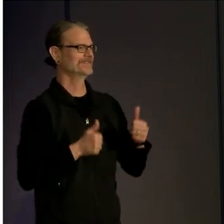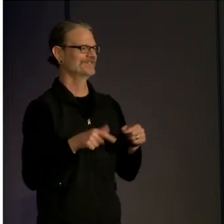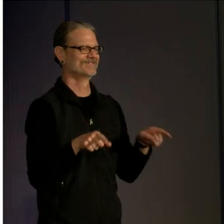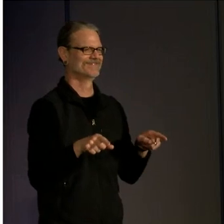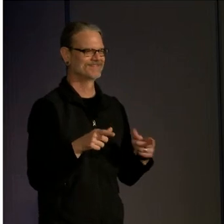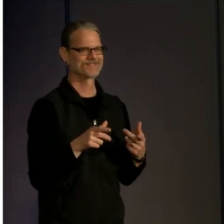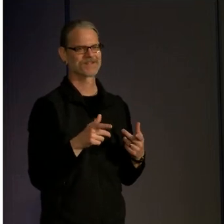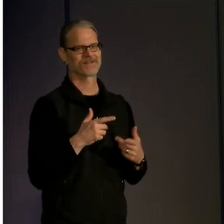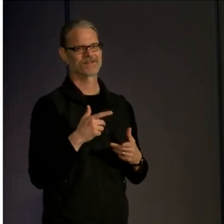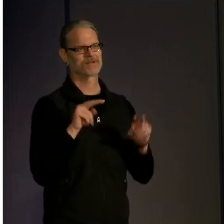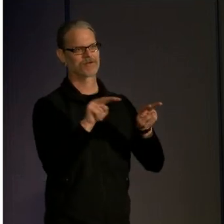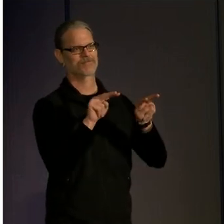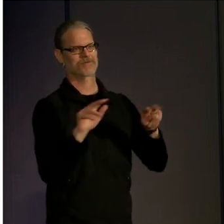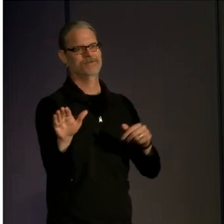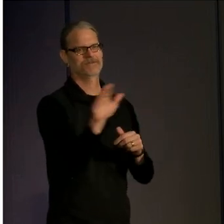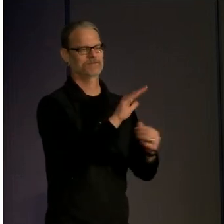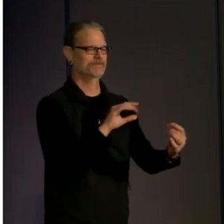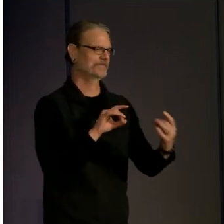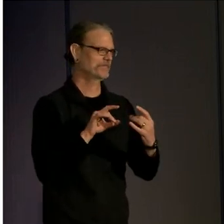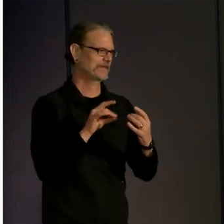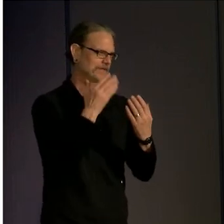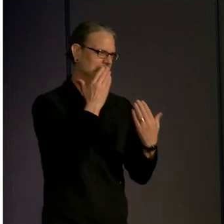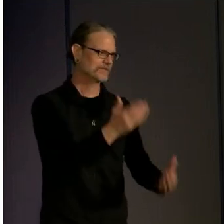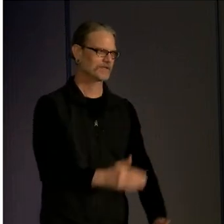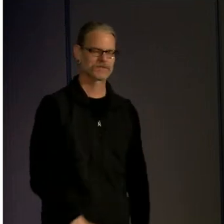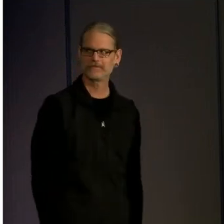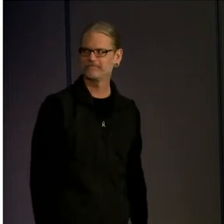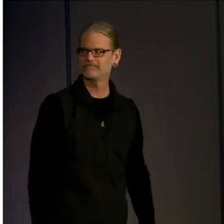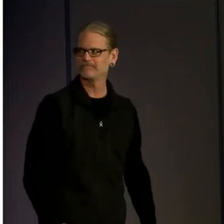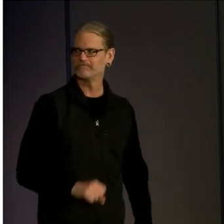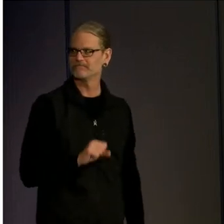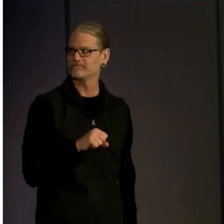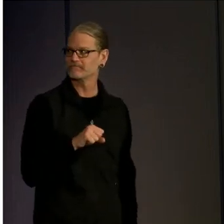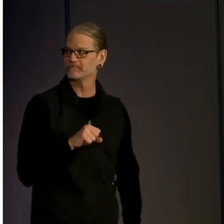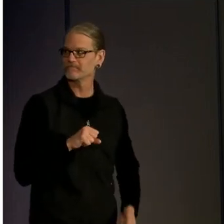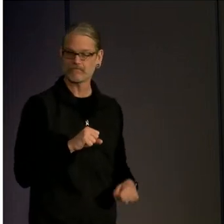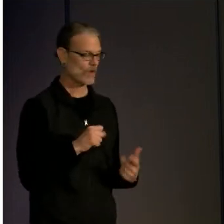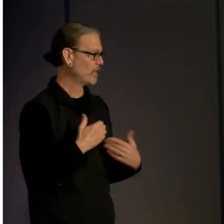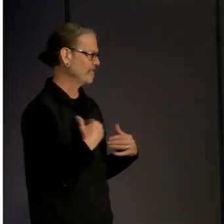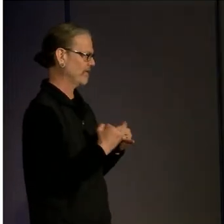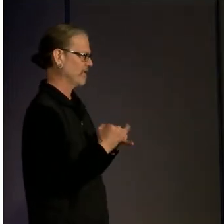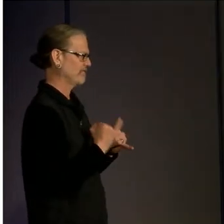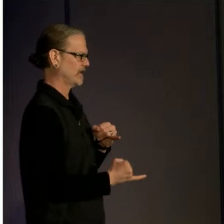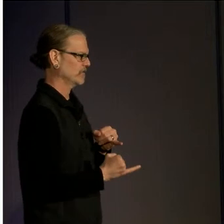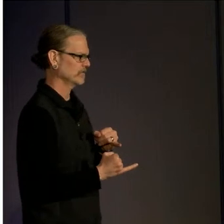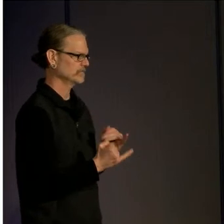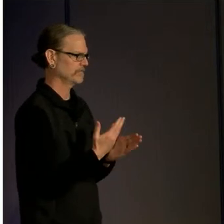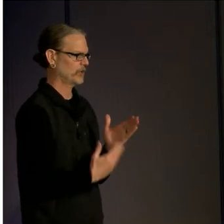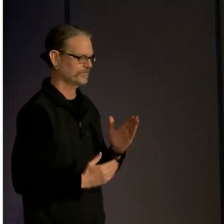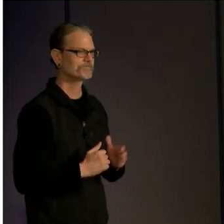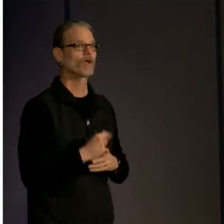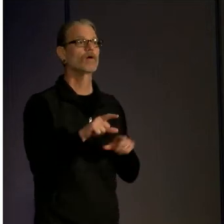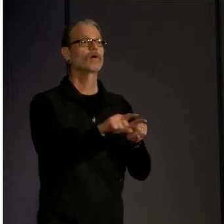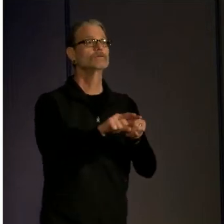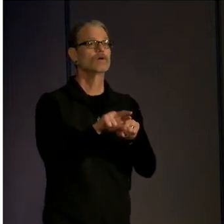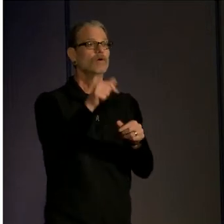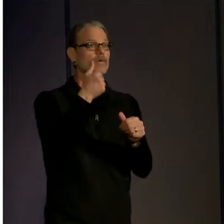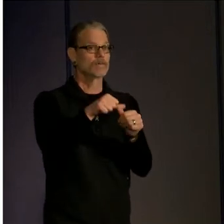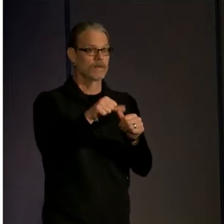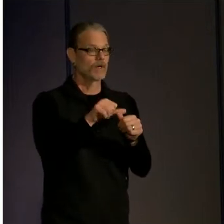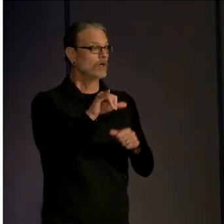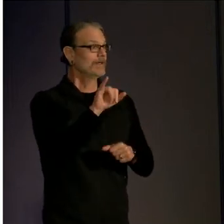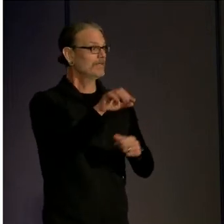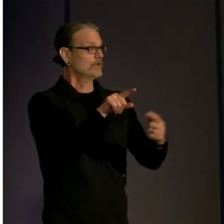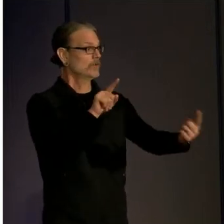to getting your feedback on that front. Yeah, we have the final one. Yeah. And also keep in mind, if you come up to